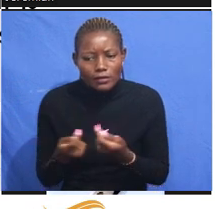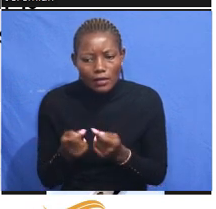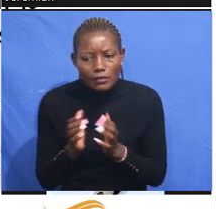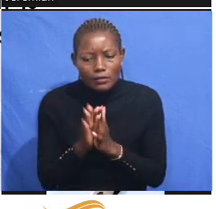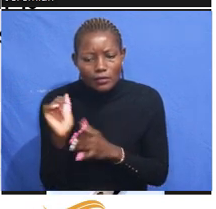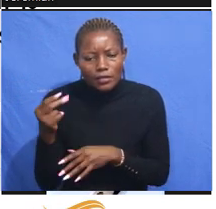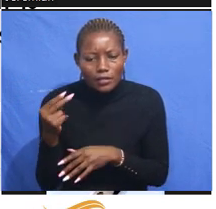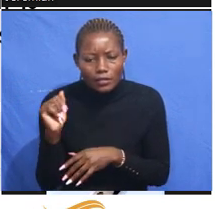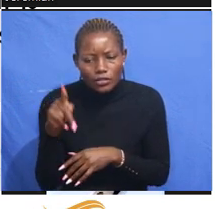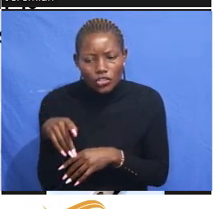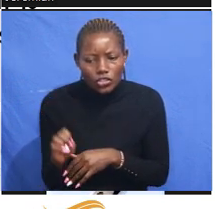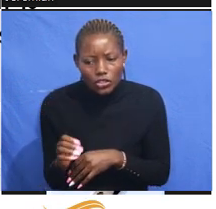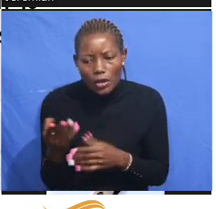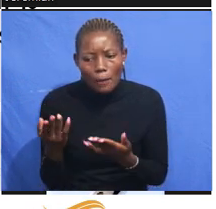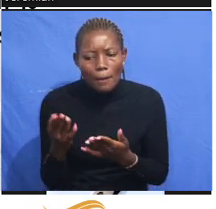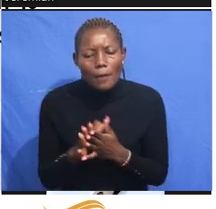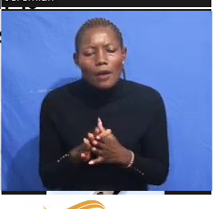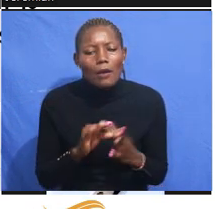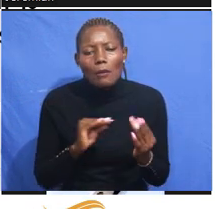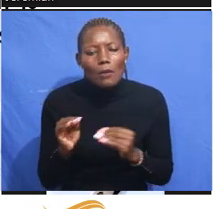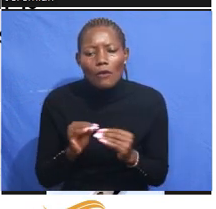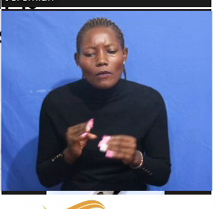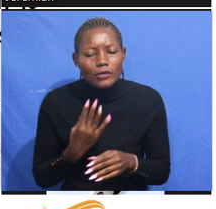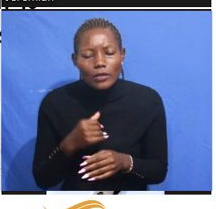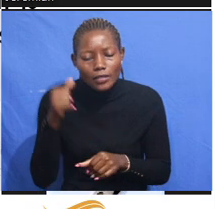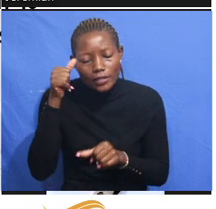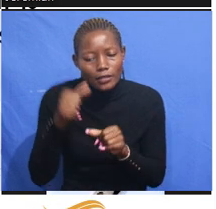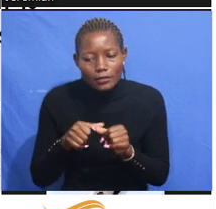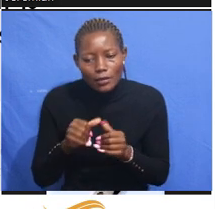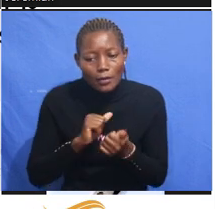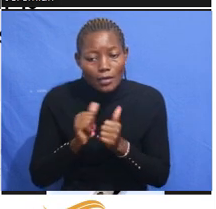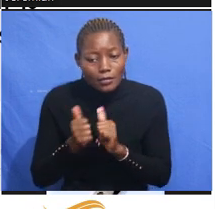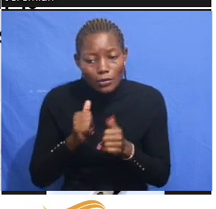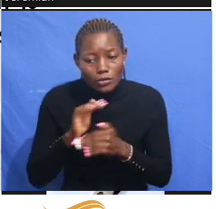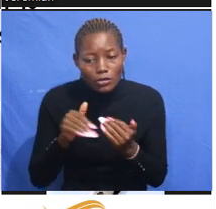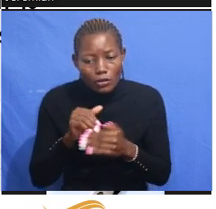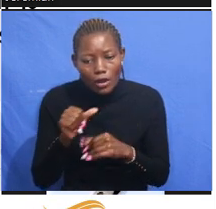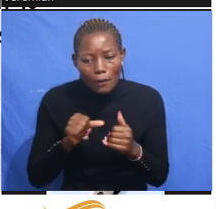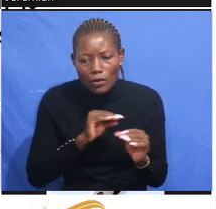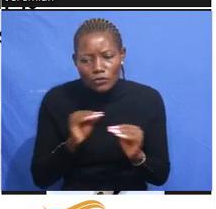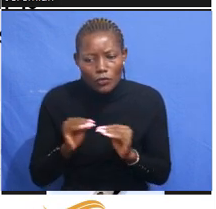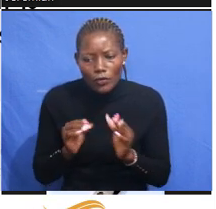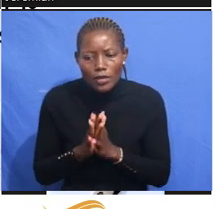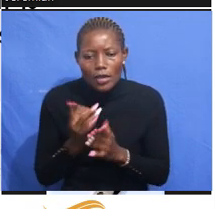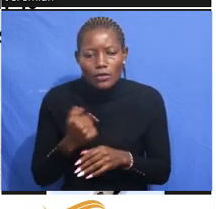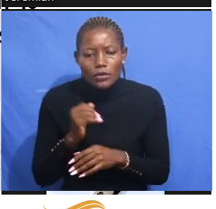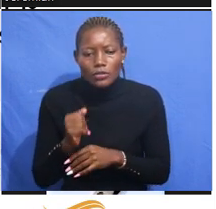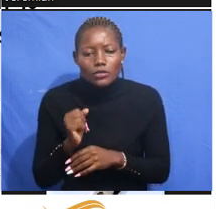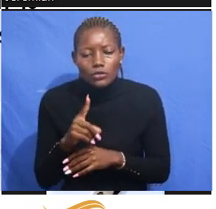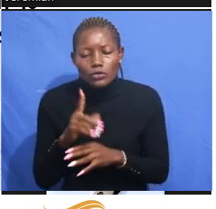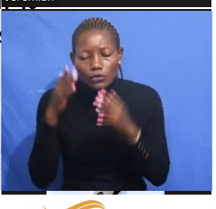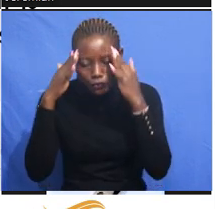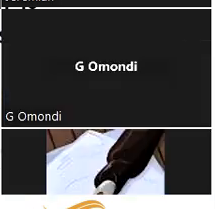of movement that is required. Remember, sports is movement, and we need to really focus on that. And